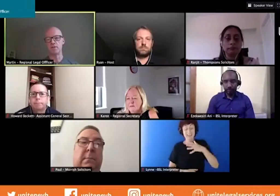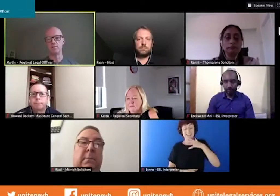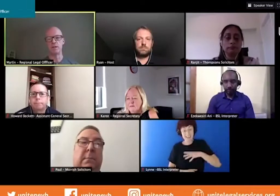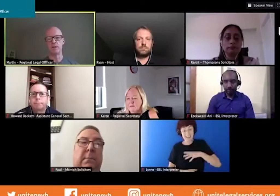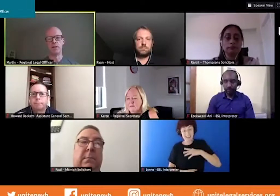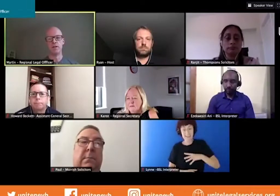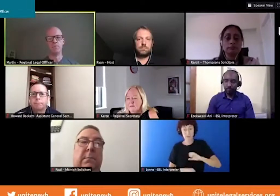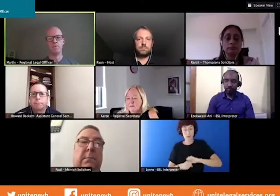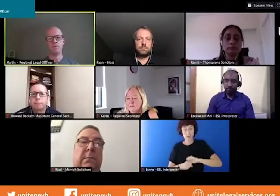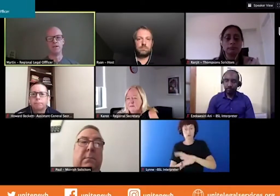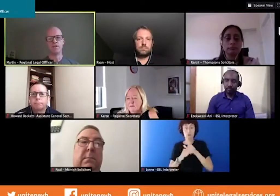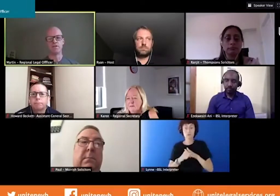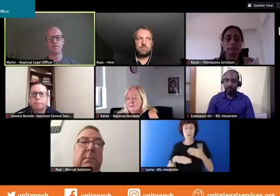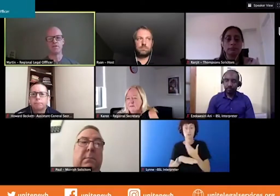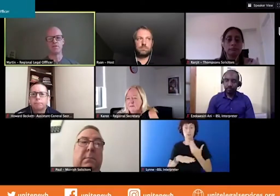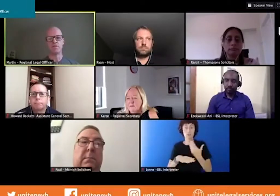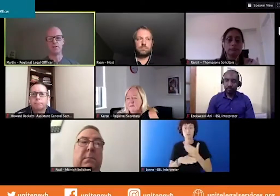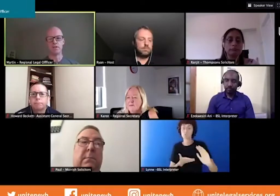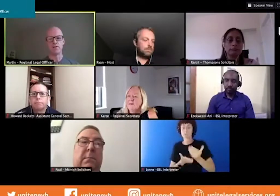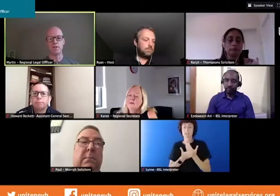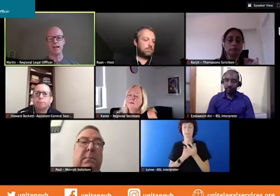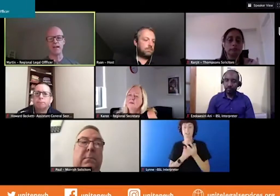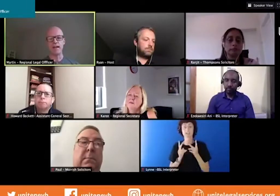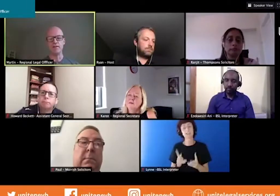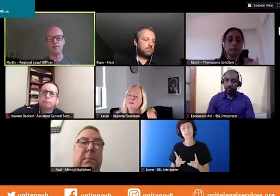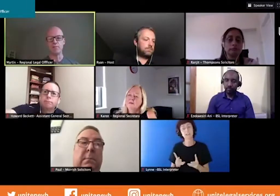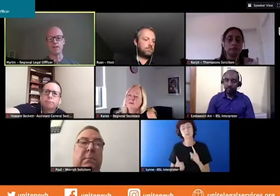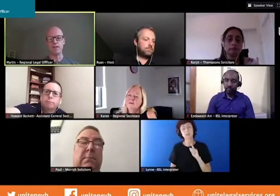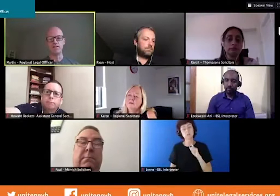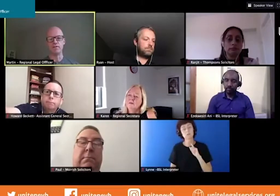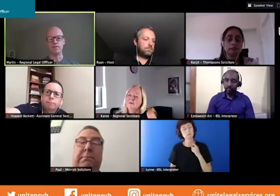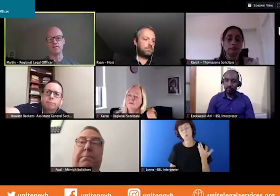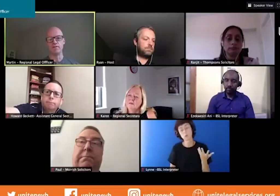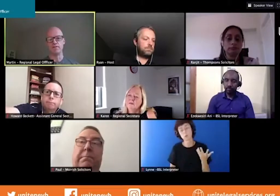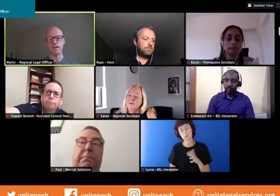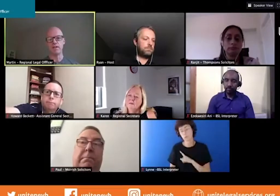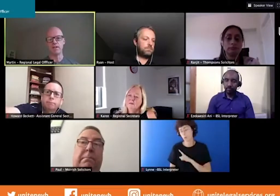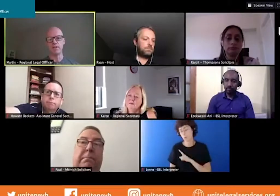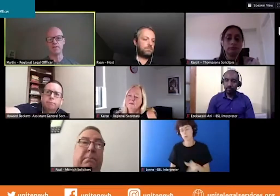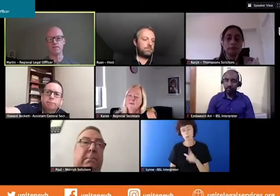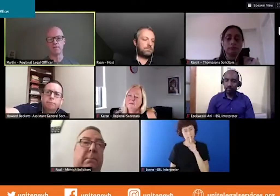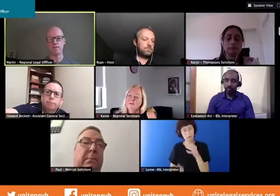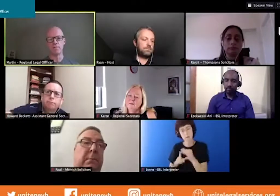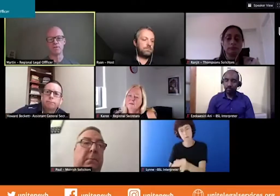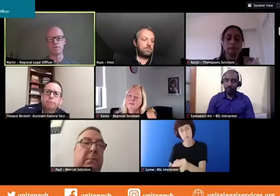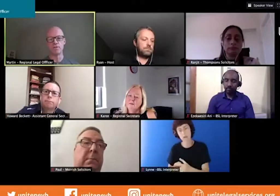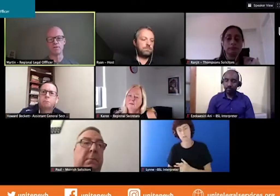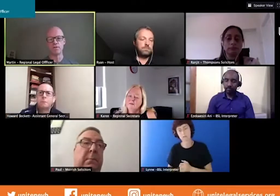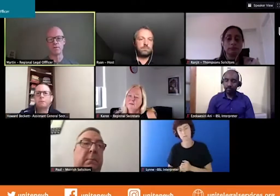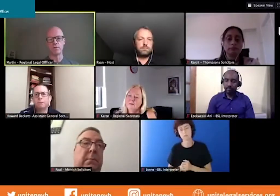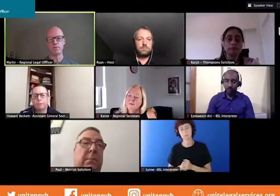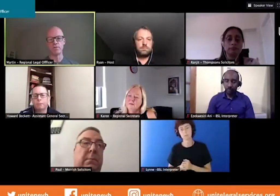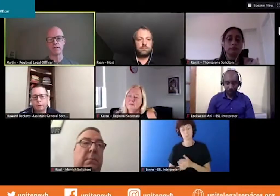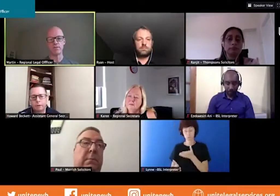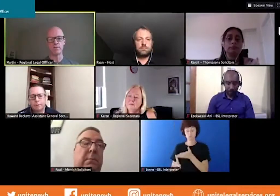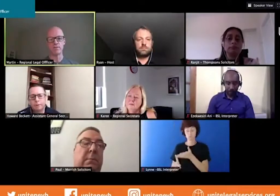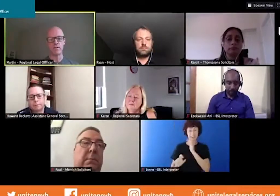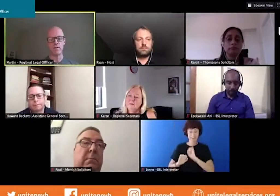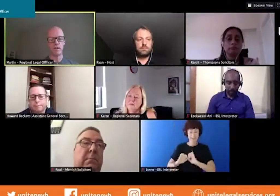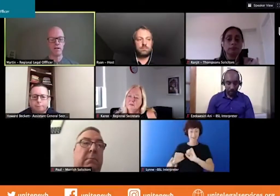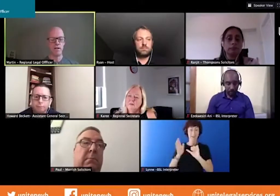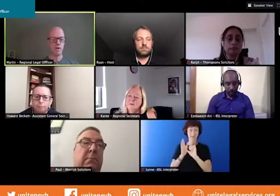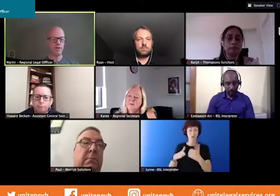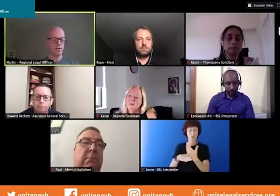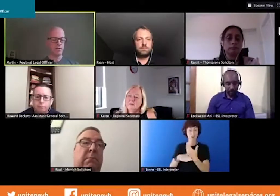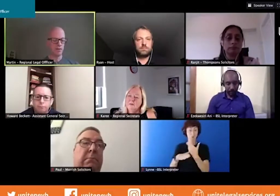it's just cruel that it's not there, particularly in recognition of the contribution that those workers have made so far. But I think from